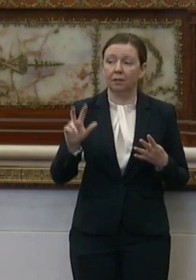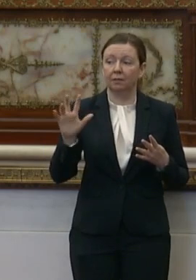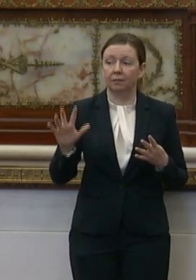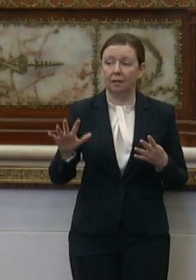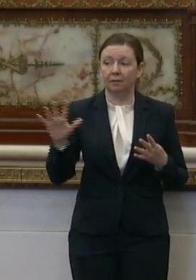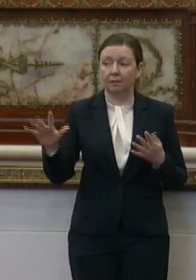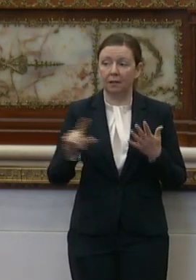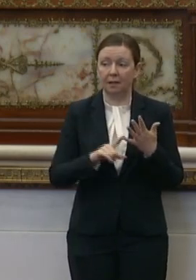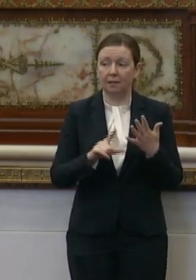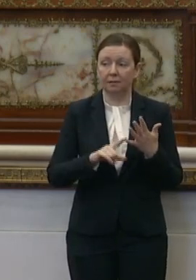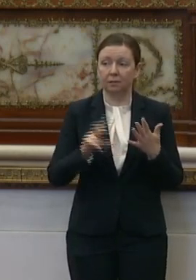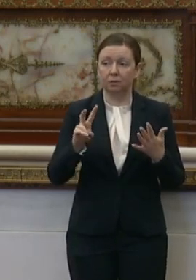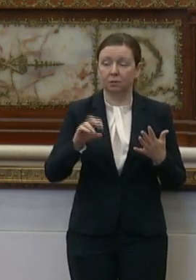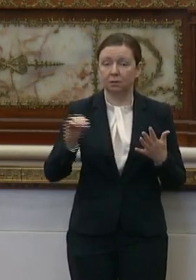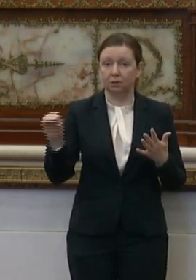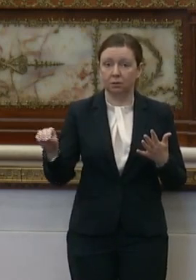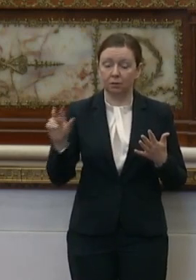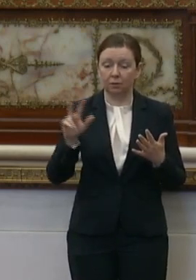200355,